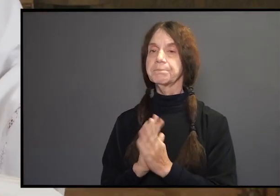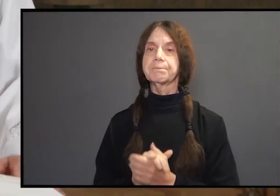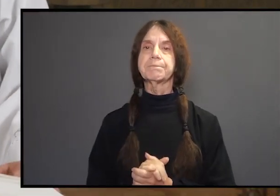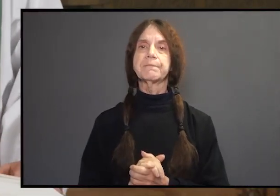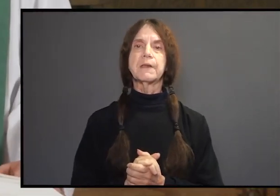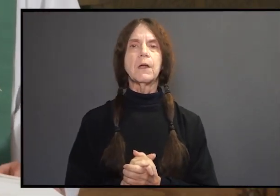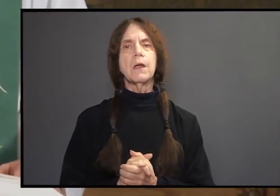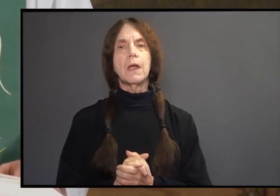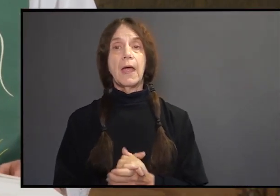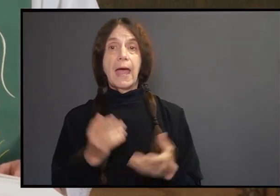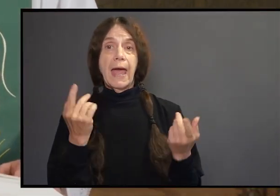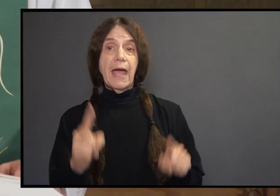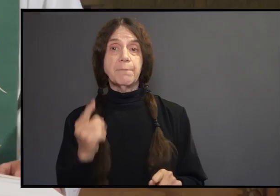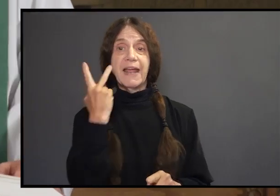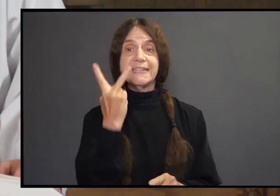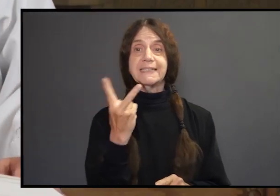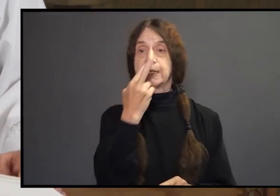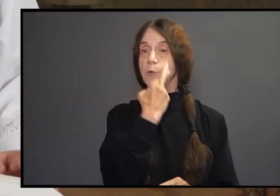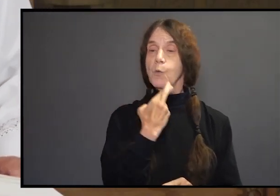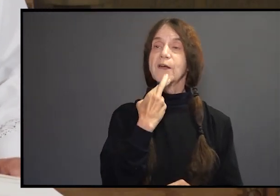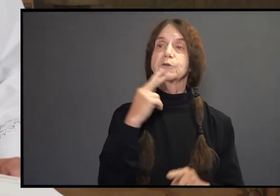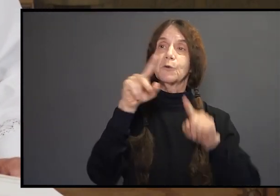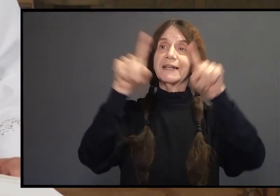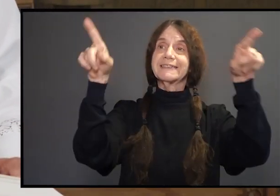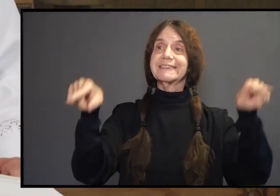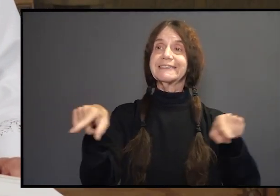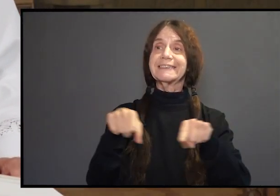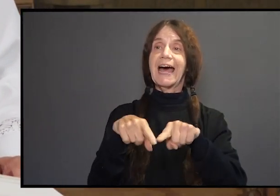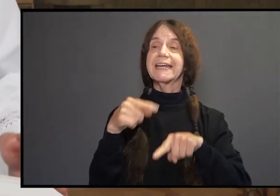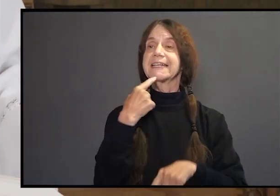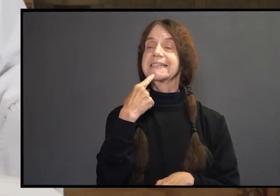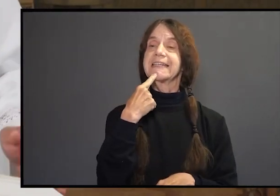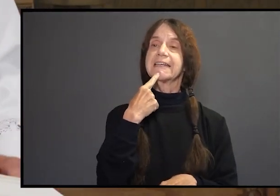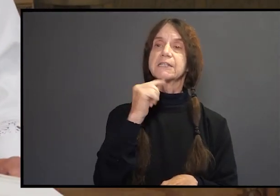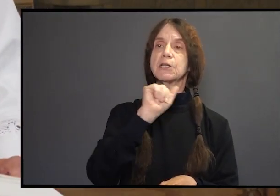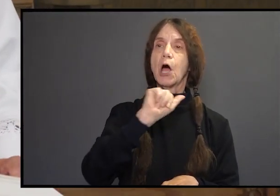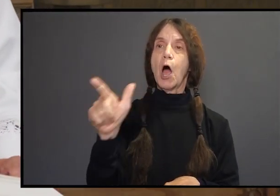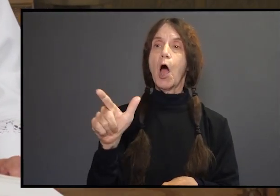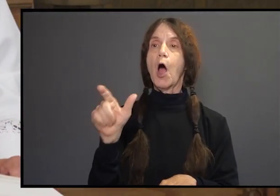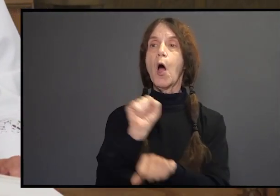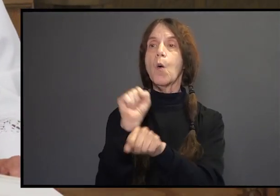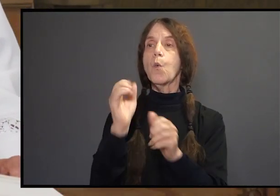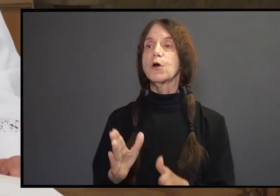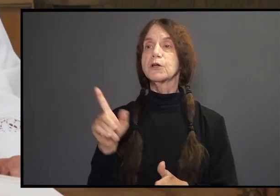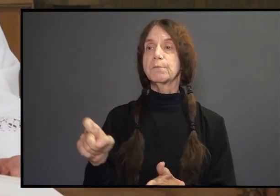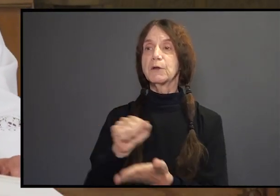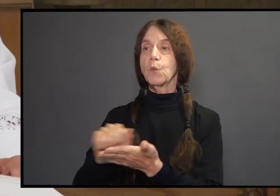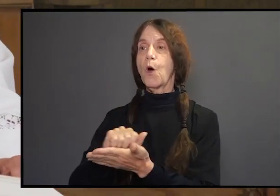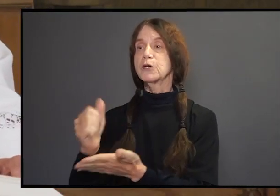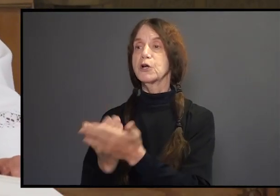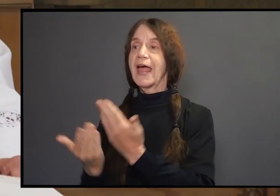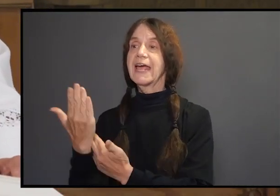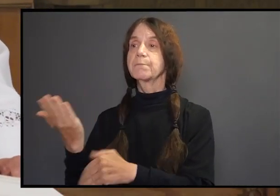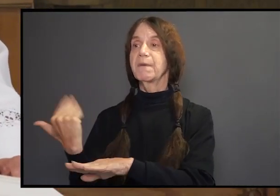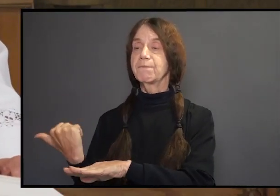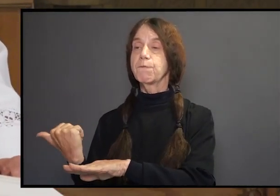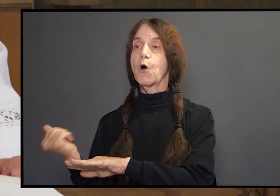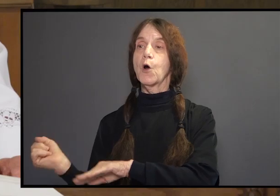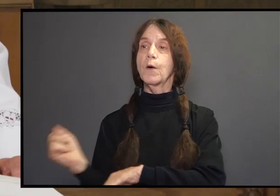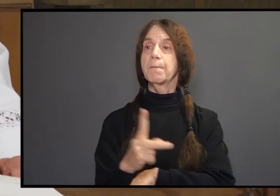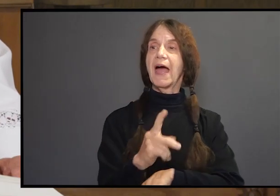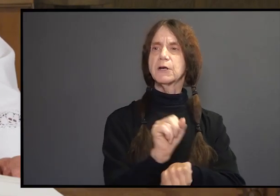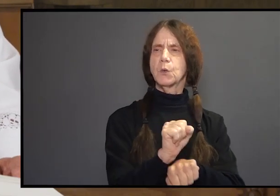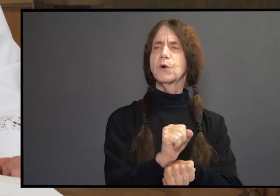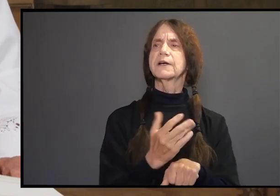Whenever I see a sign in a restaurant men's room that states, all employees must wash their hands before returning to work,